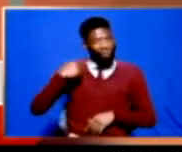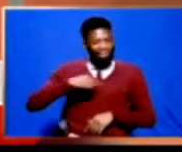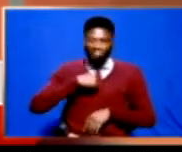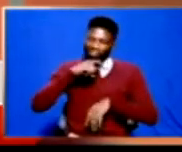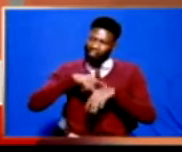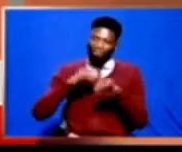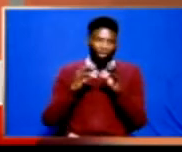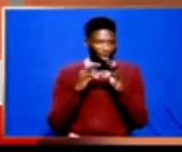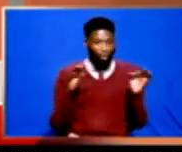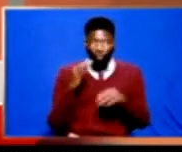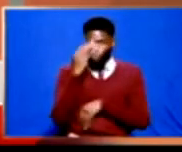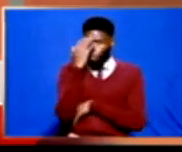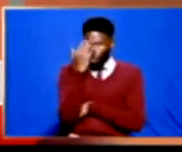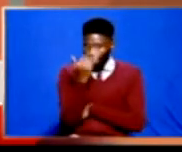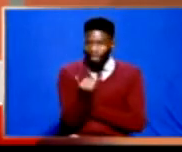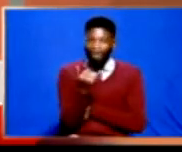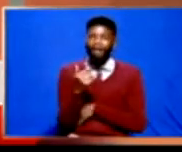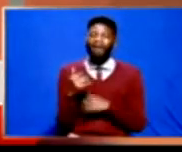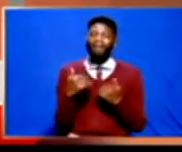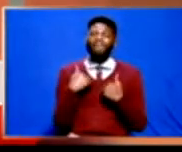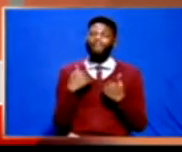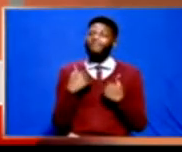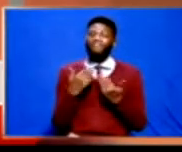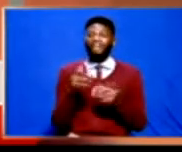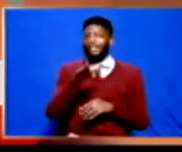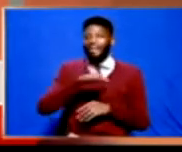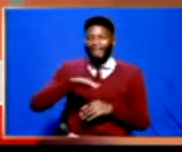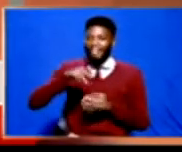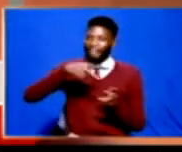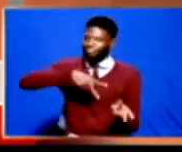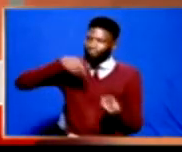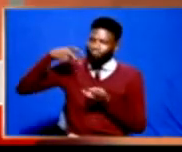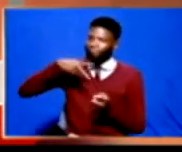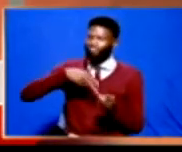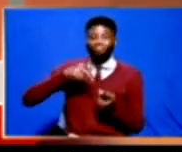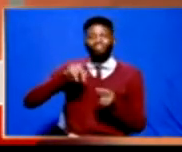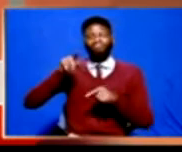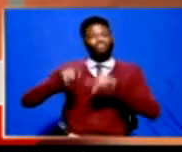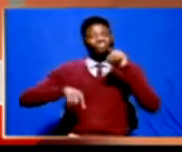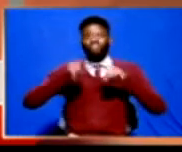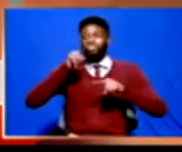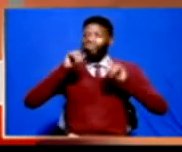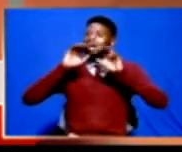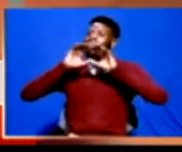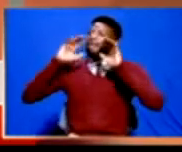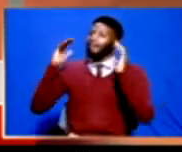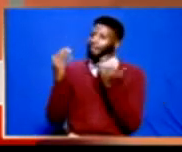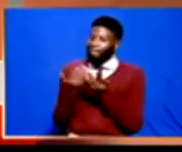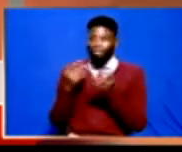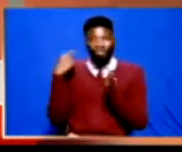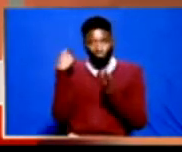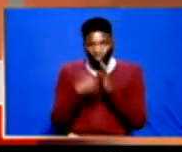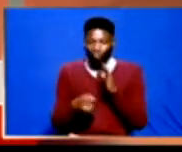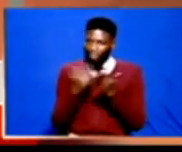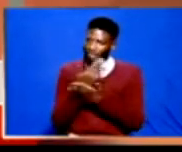down of the extractive cycles, especially for around the globe. The changing price of commodities has